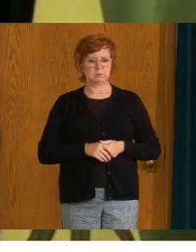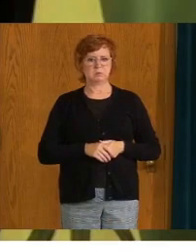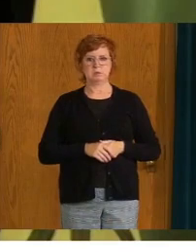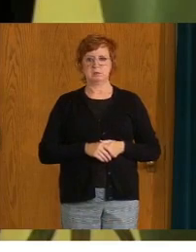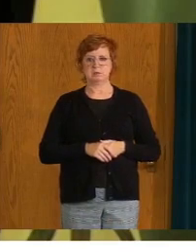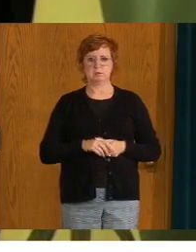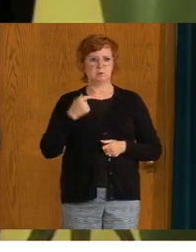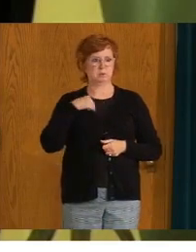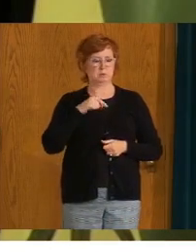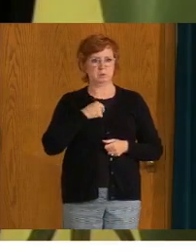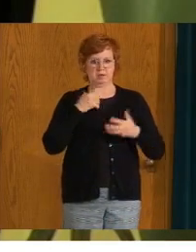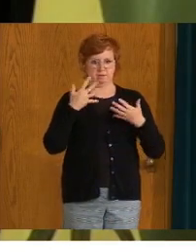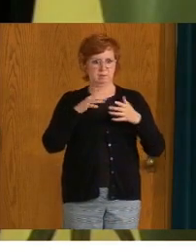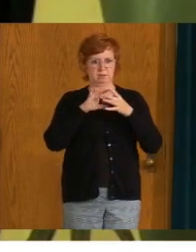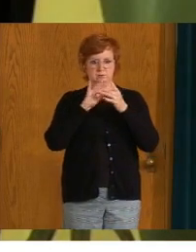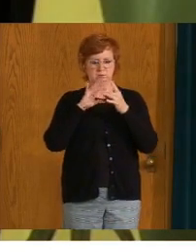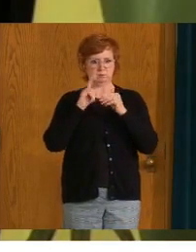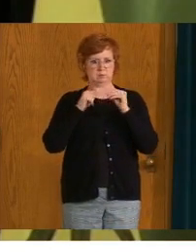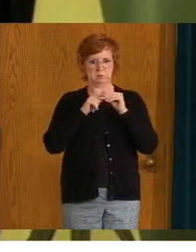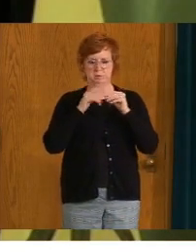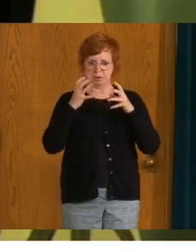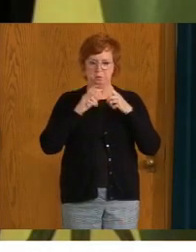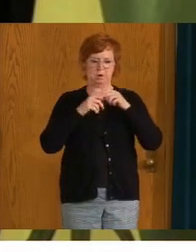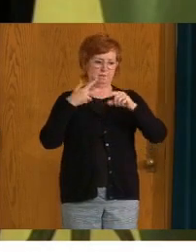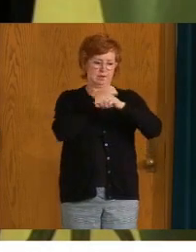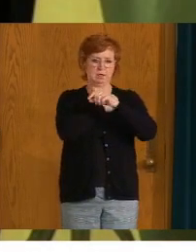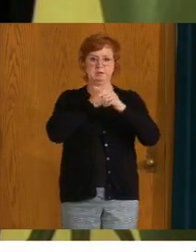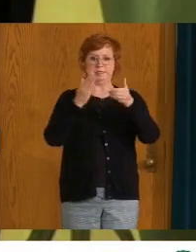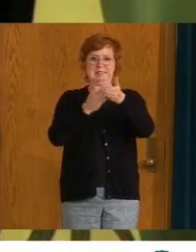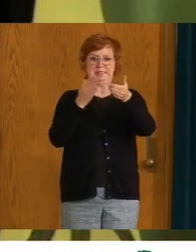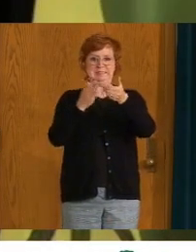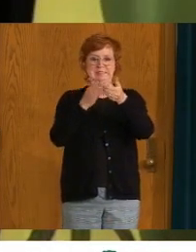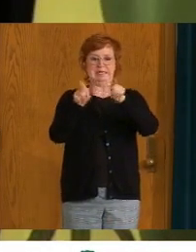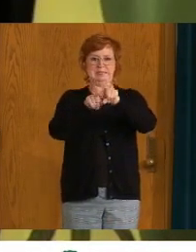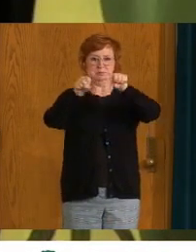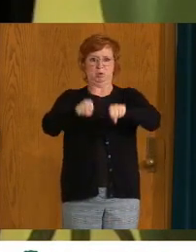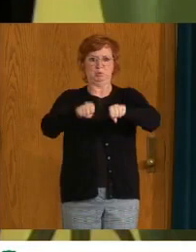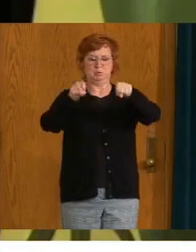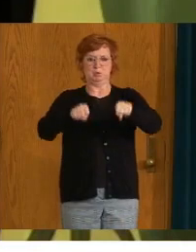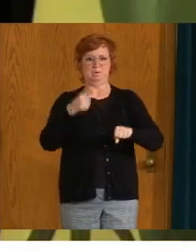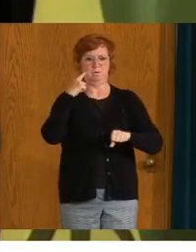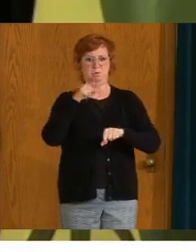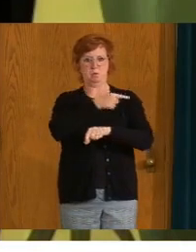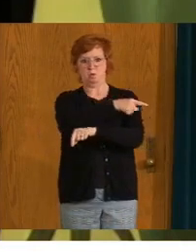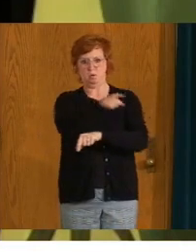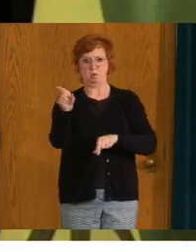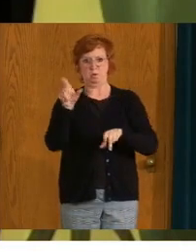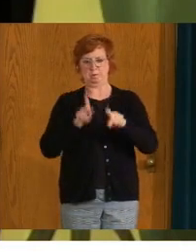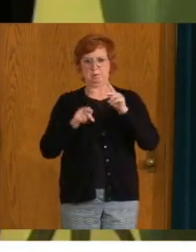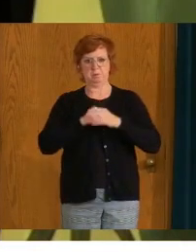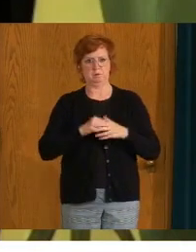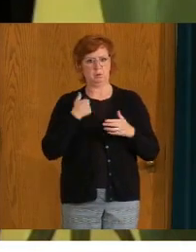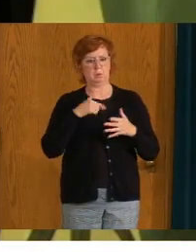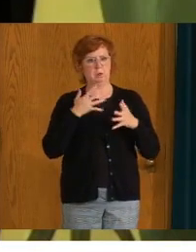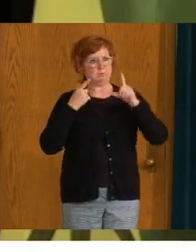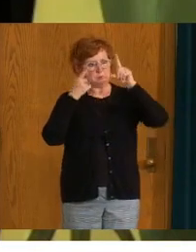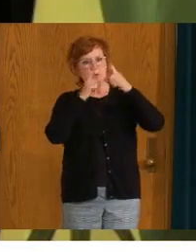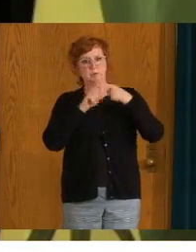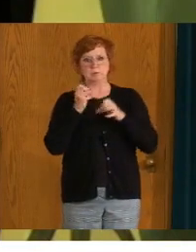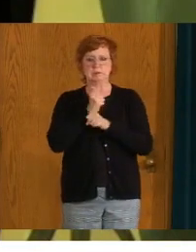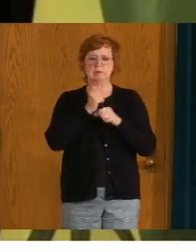conveniently available to as many people as possible so that we can get as many vaccines administered as quickly as we possibly can.